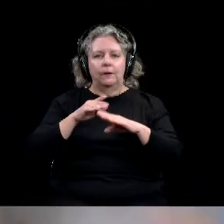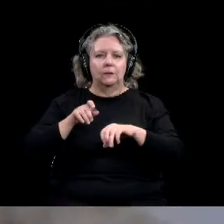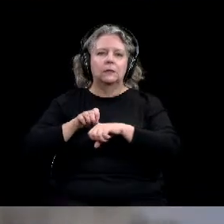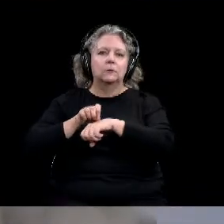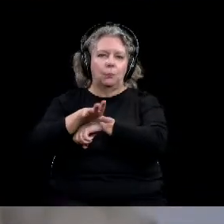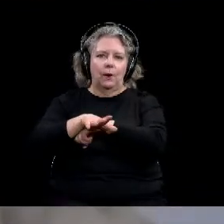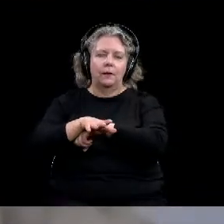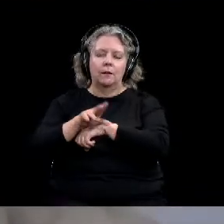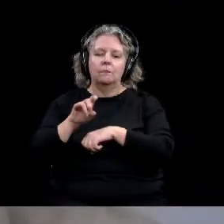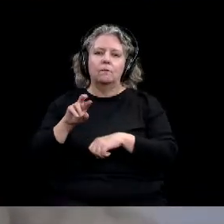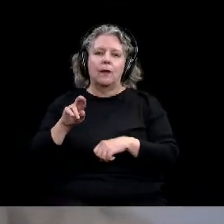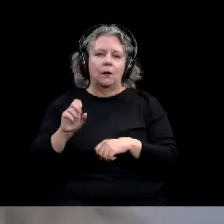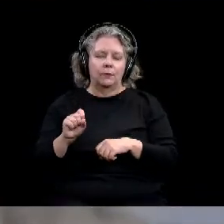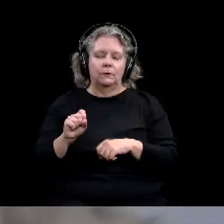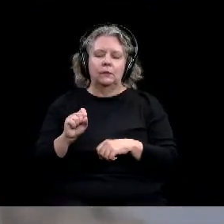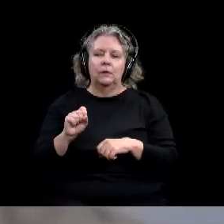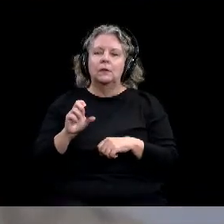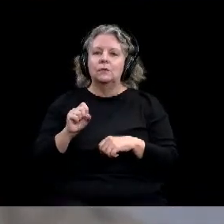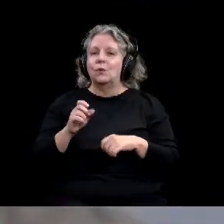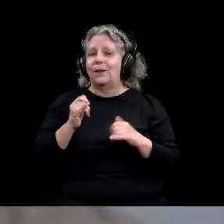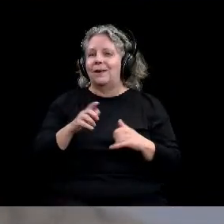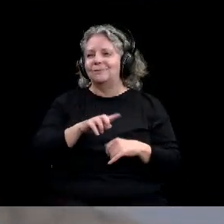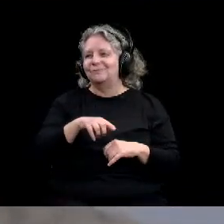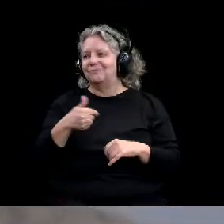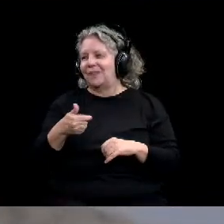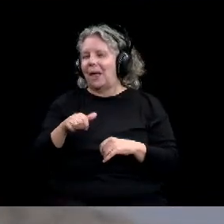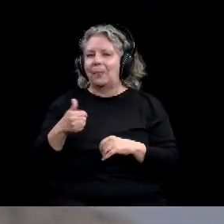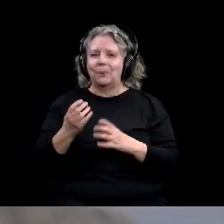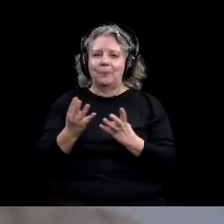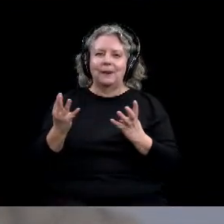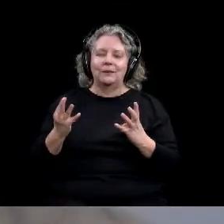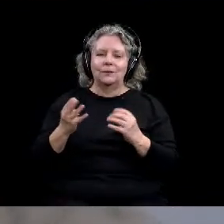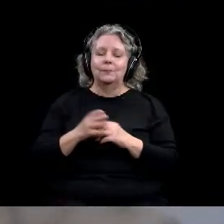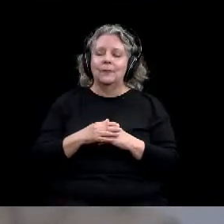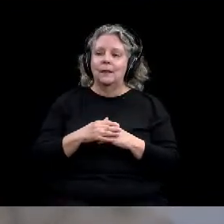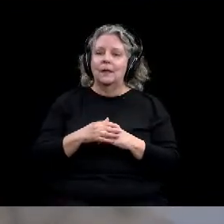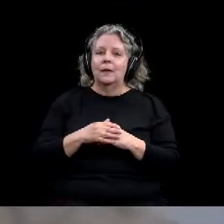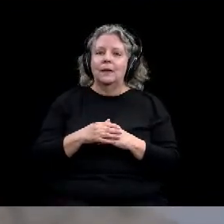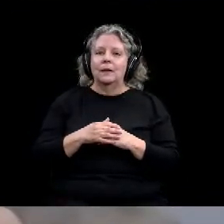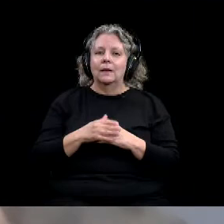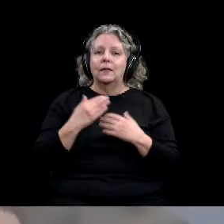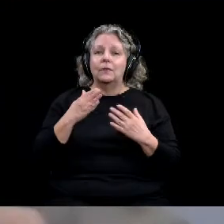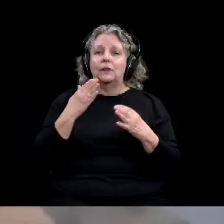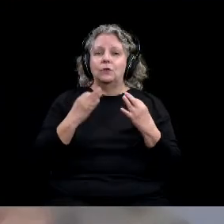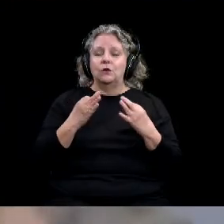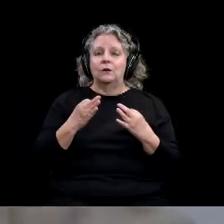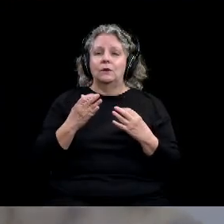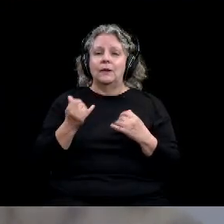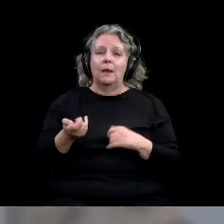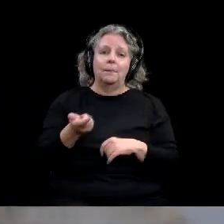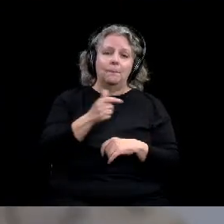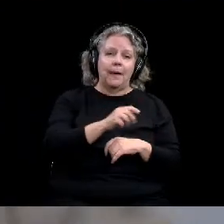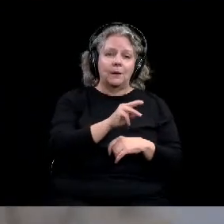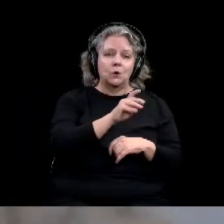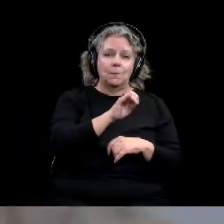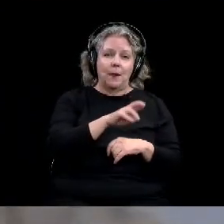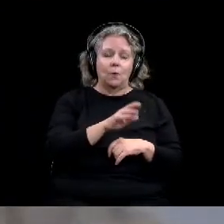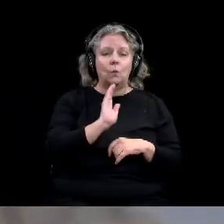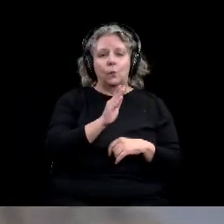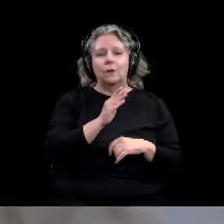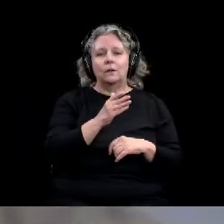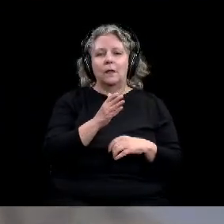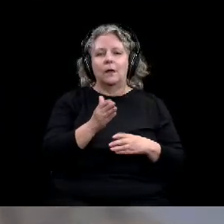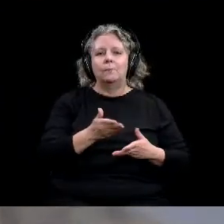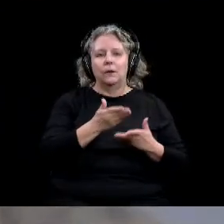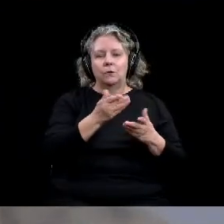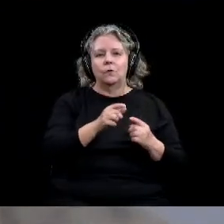you. Thank you, Judge Felton. We're going to go back to Mayor Meek, and he's going to introduce his special guest that he included today. Mayor Meek.